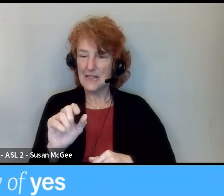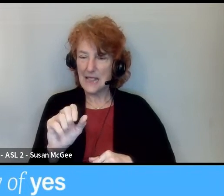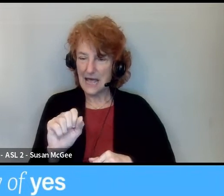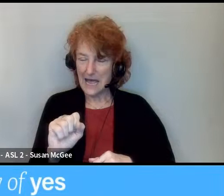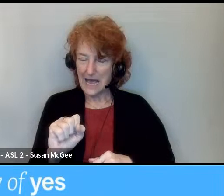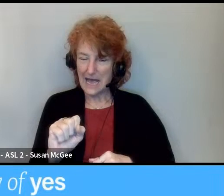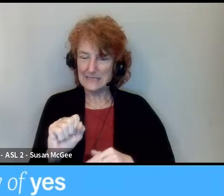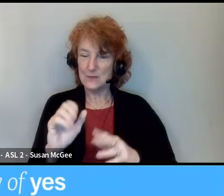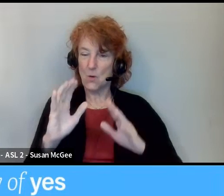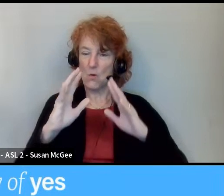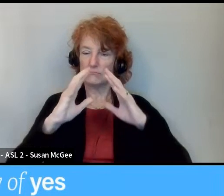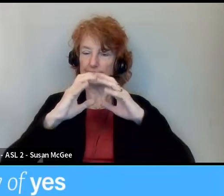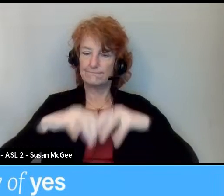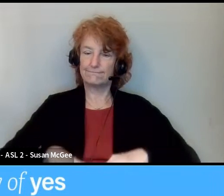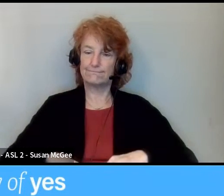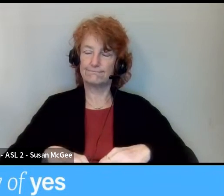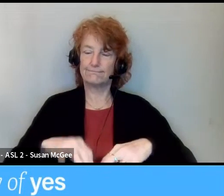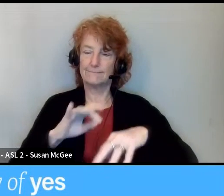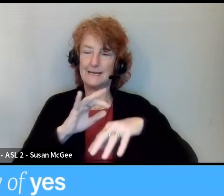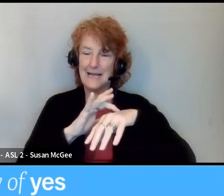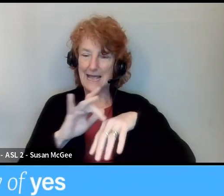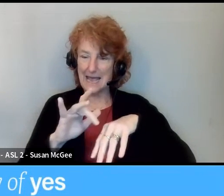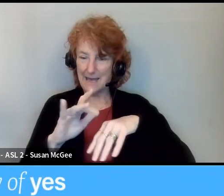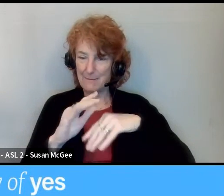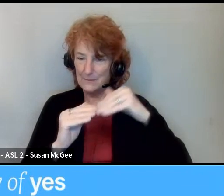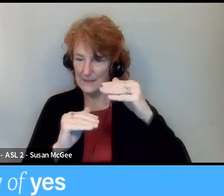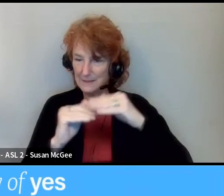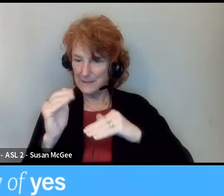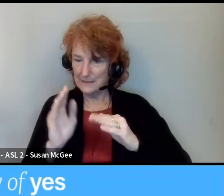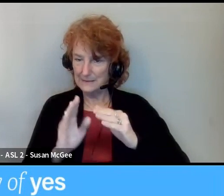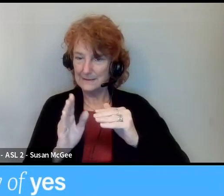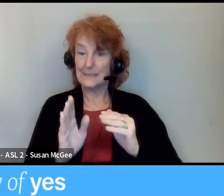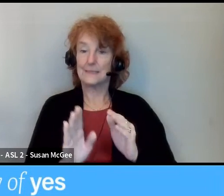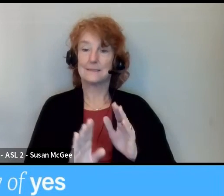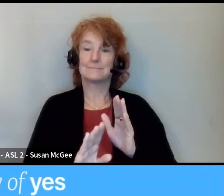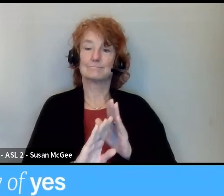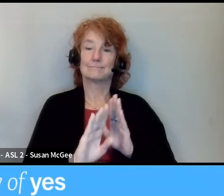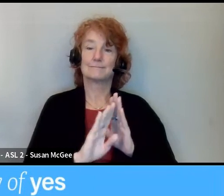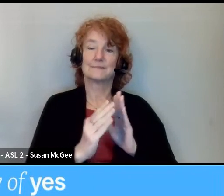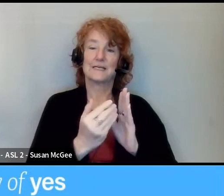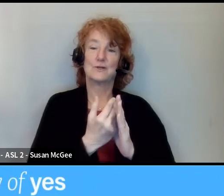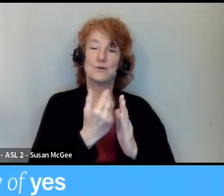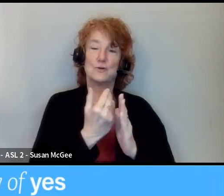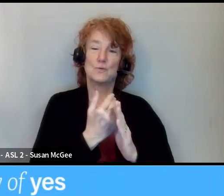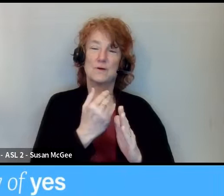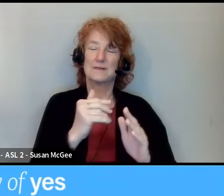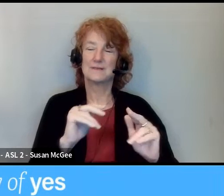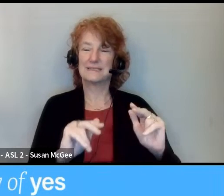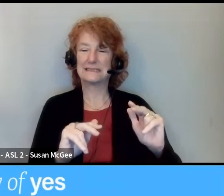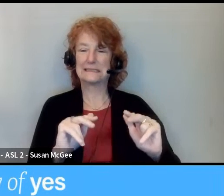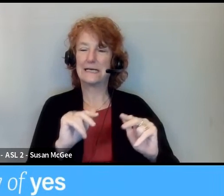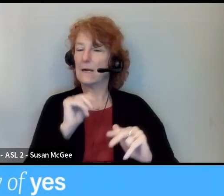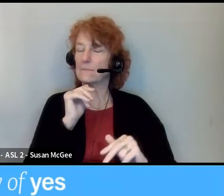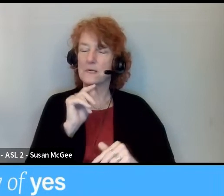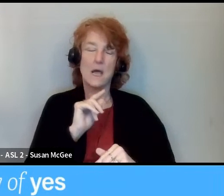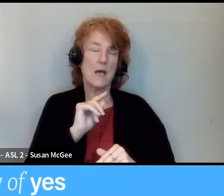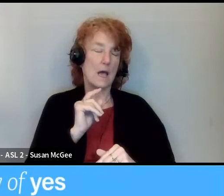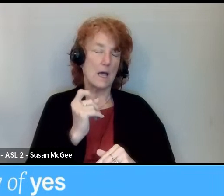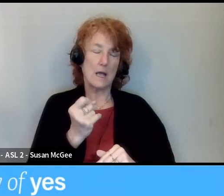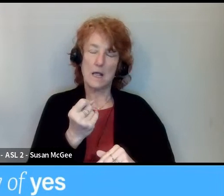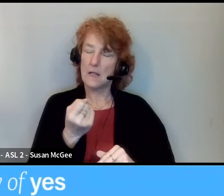tearing down empty buildings and putting up new ones? I'm not quite clear